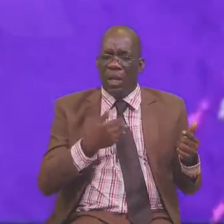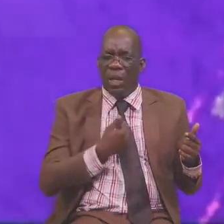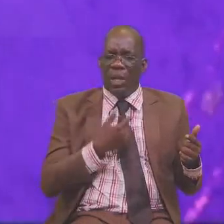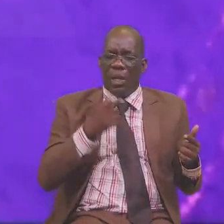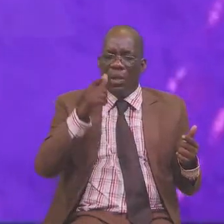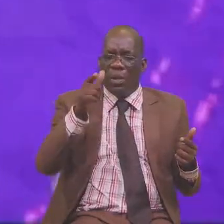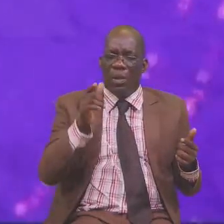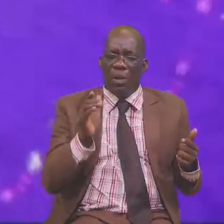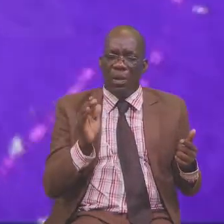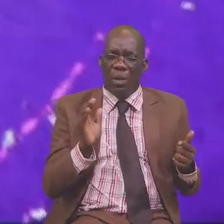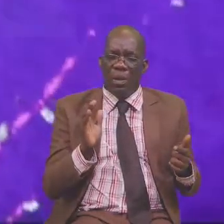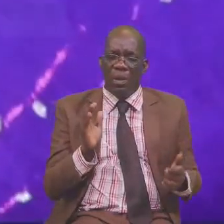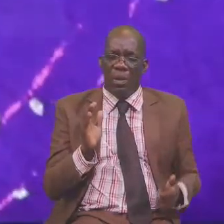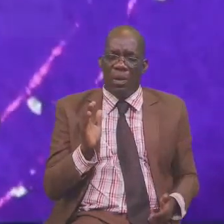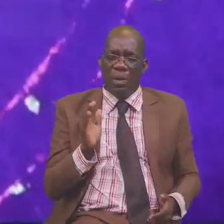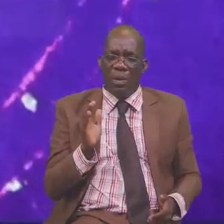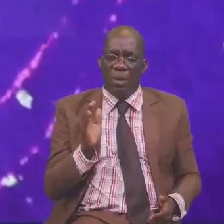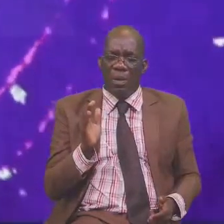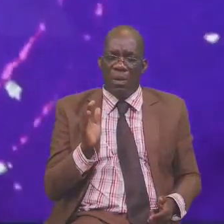our